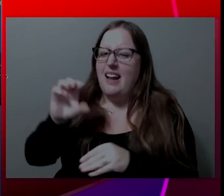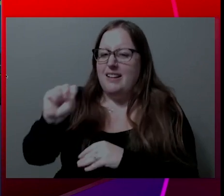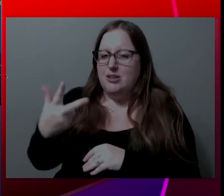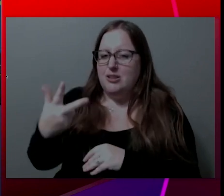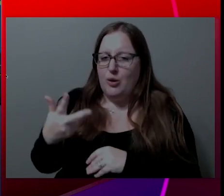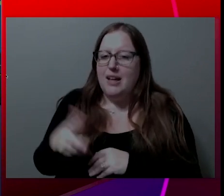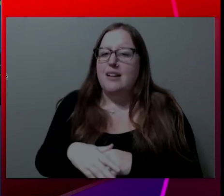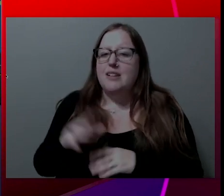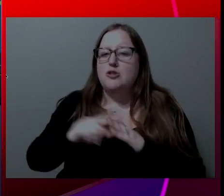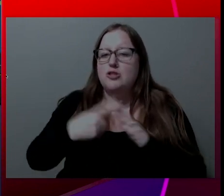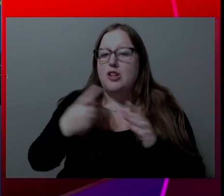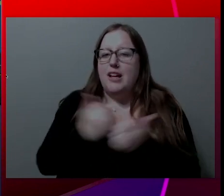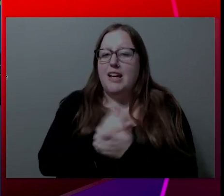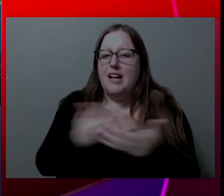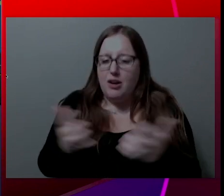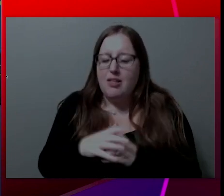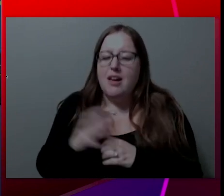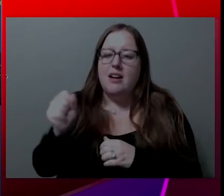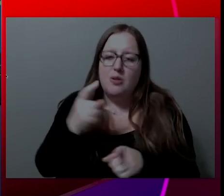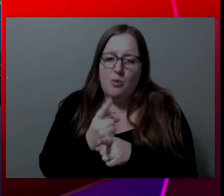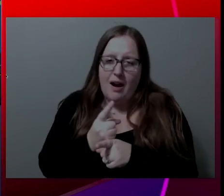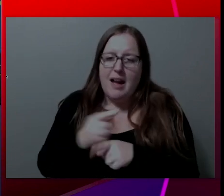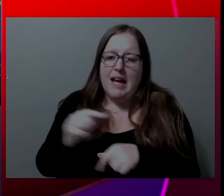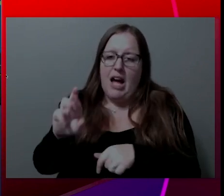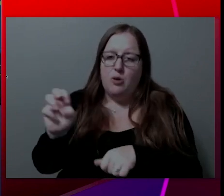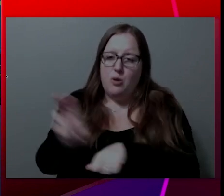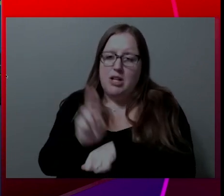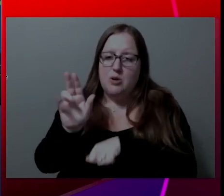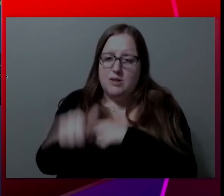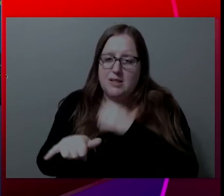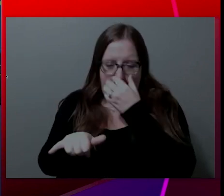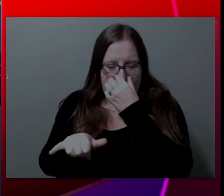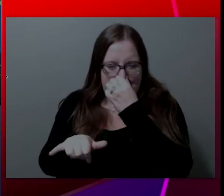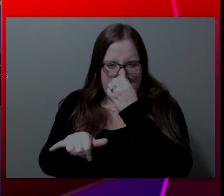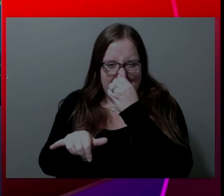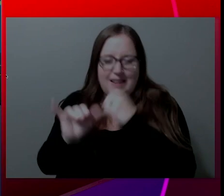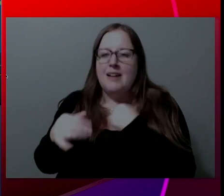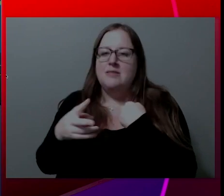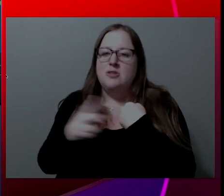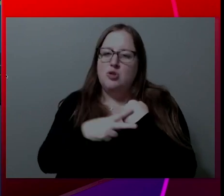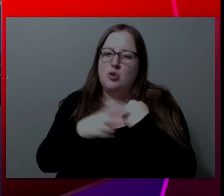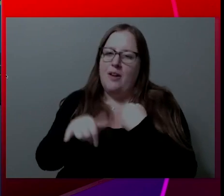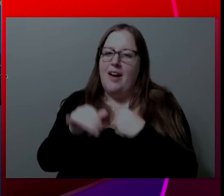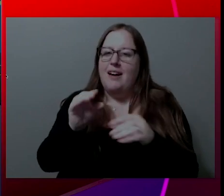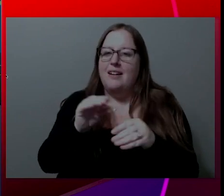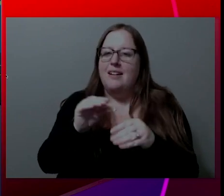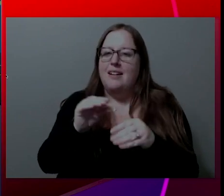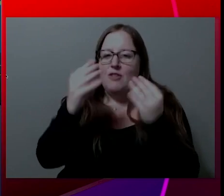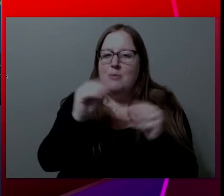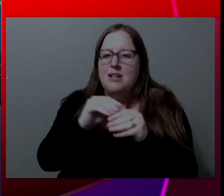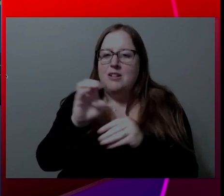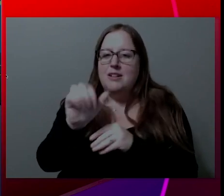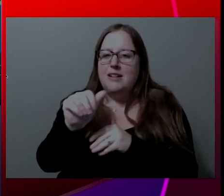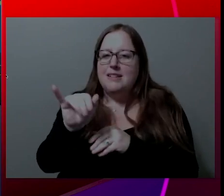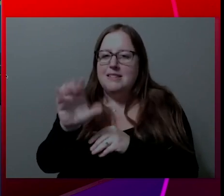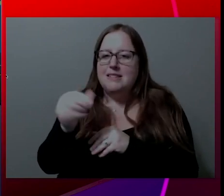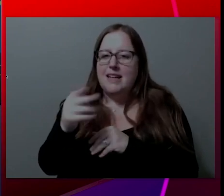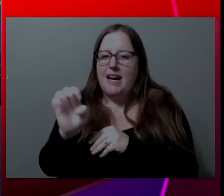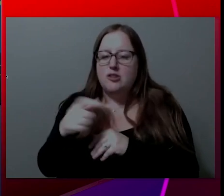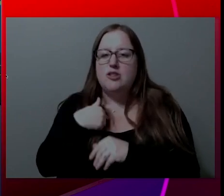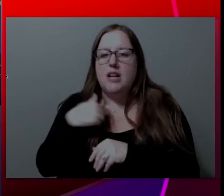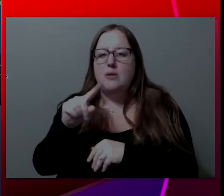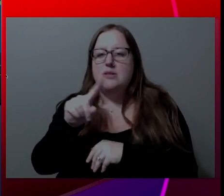store, and reuse that. Track that information in Elasticache. And I did want to ask about that too. Like I noticed you